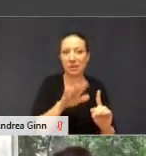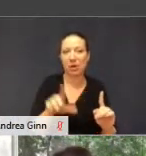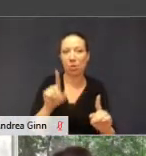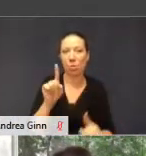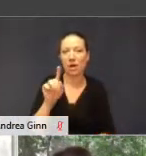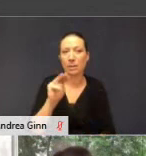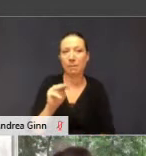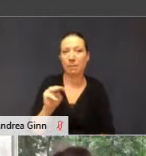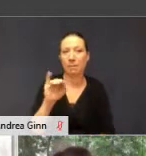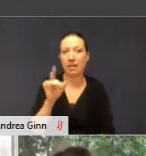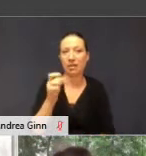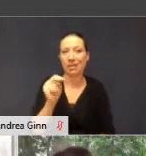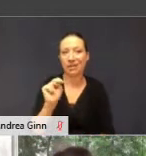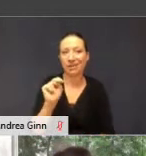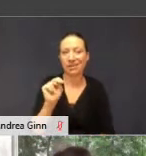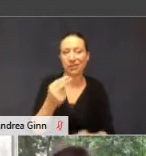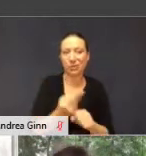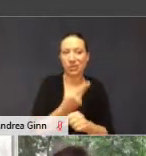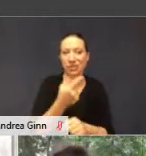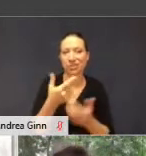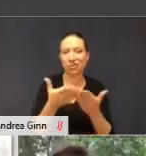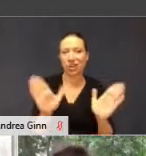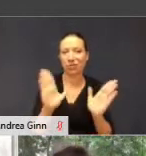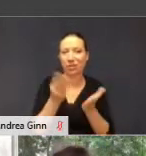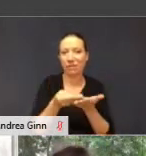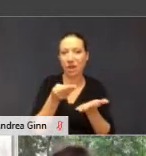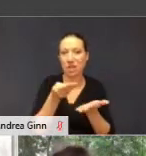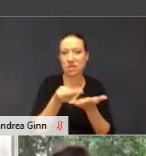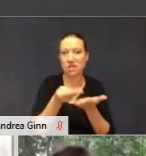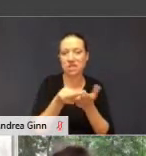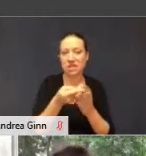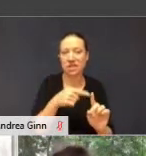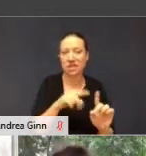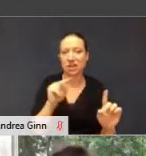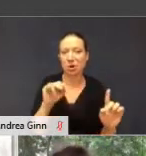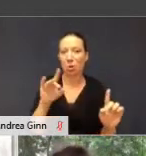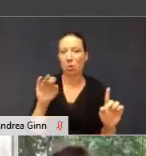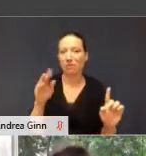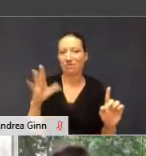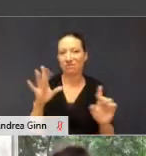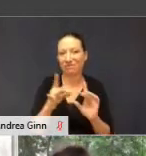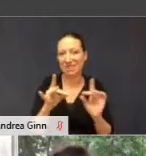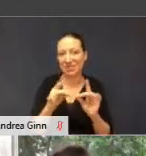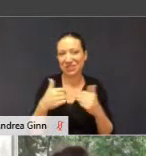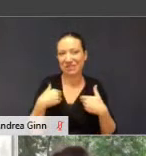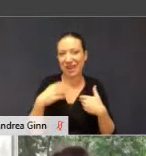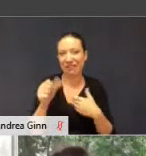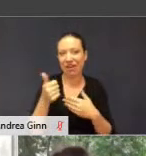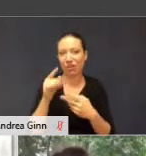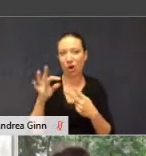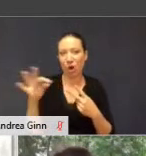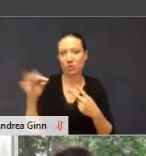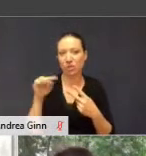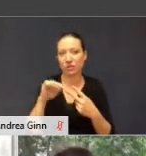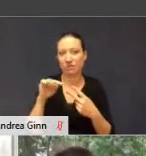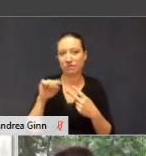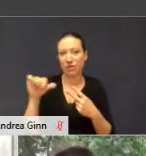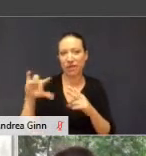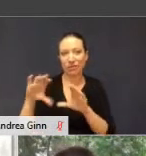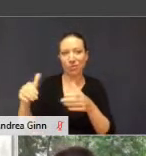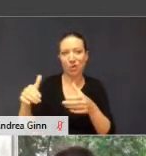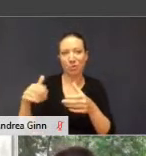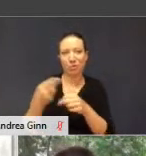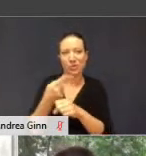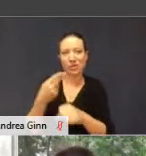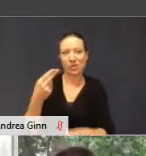fund. And as Nicole mentioned, we had other options for that population through the